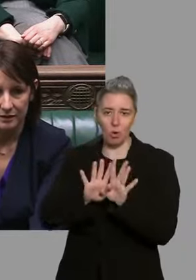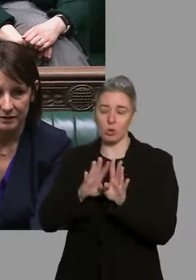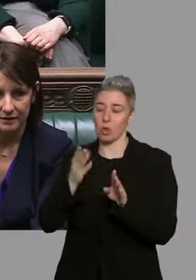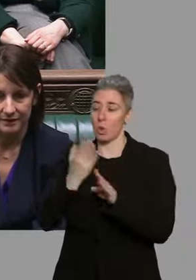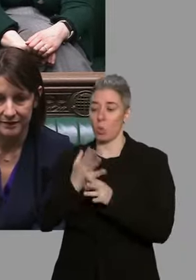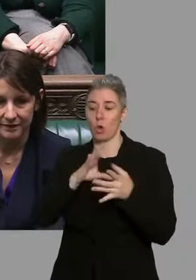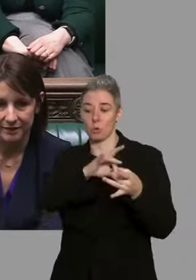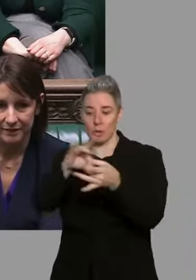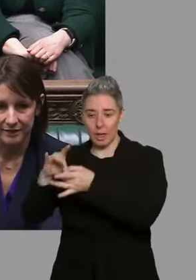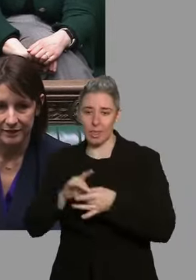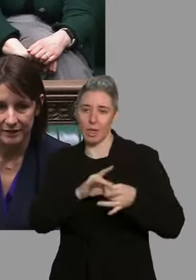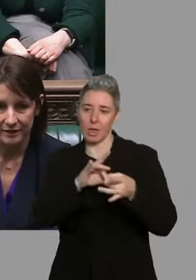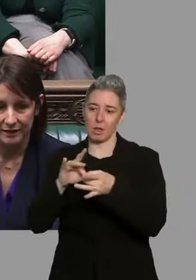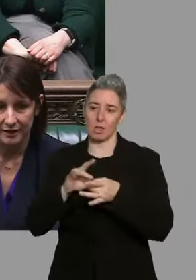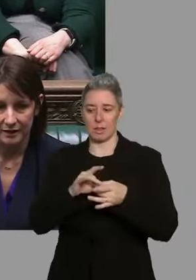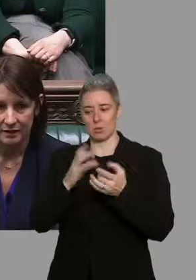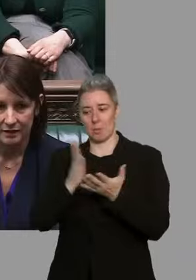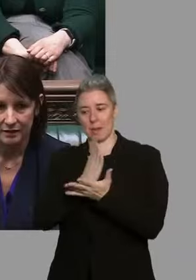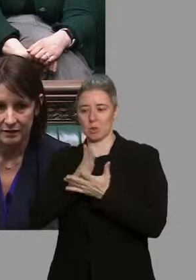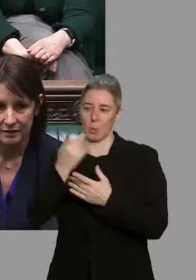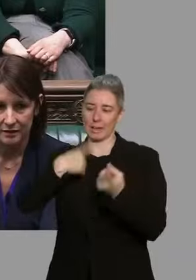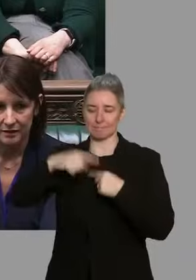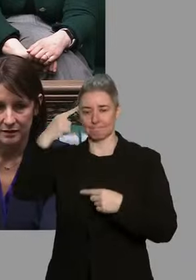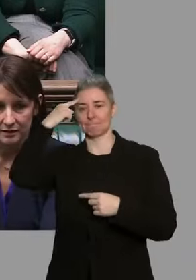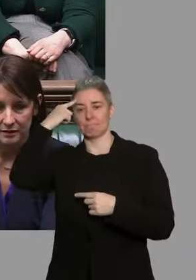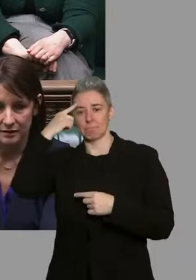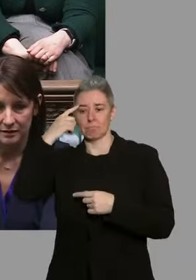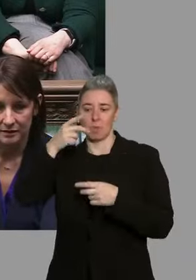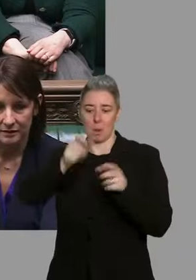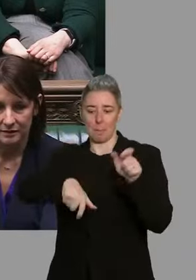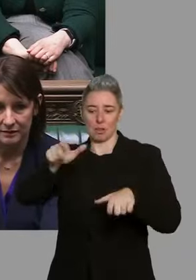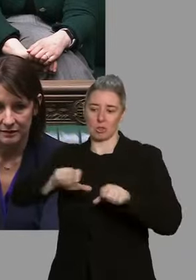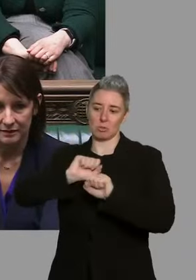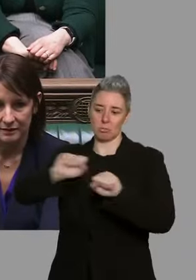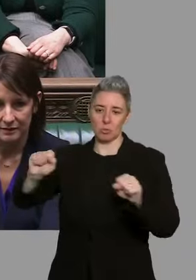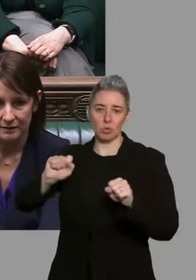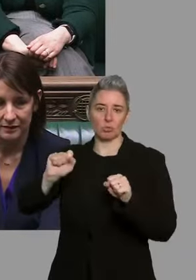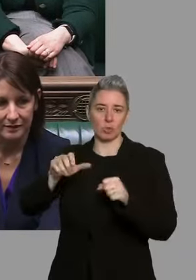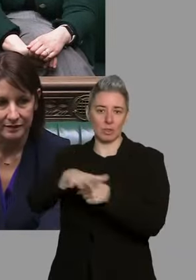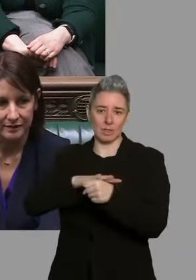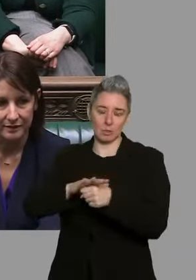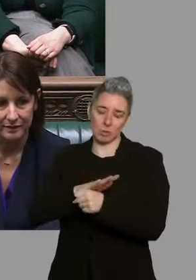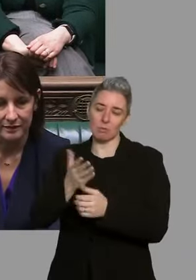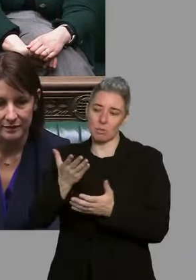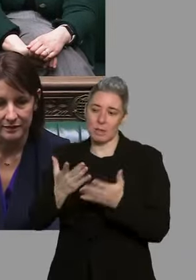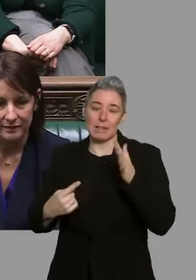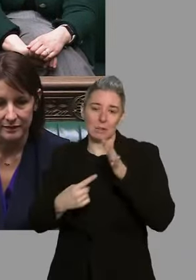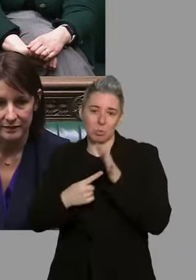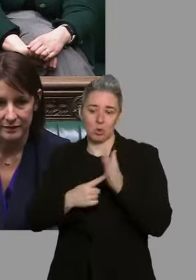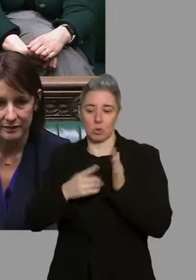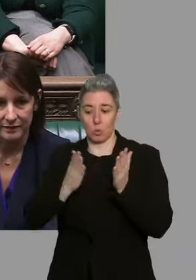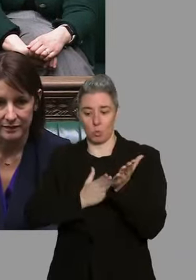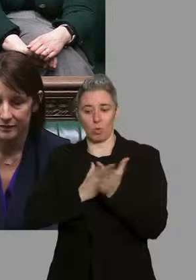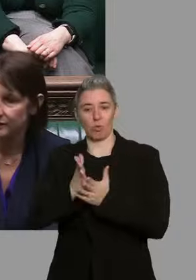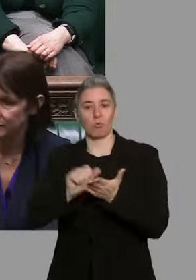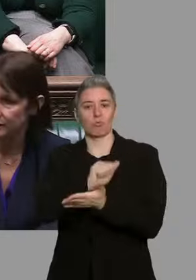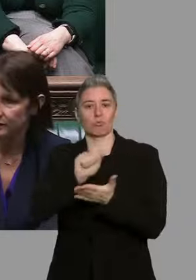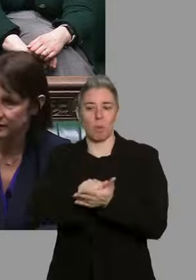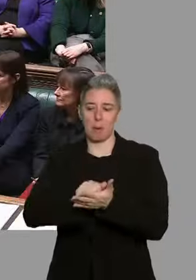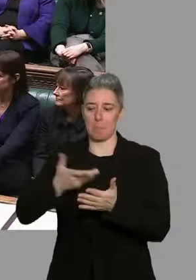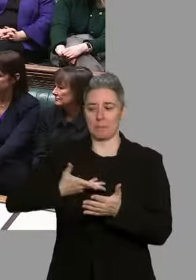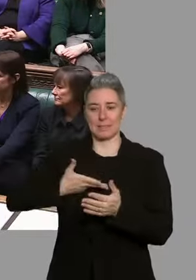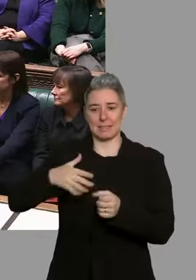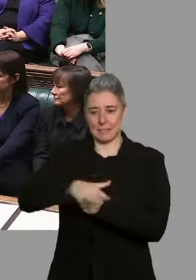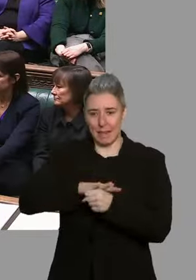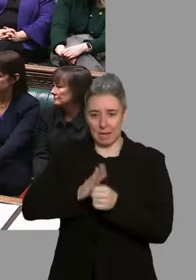important, as she'll appreciate, that we go through the proper business case as part of this rebuild. But what I can make sure is she gets a meeting with the relevant minister to